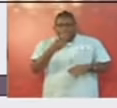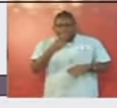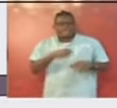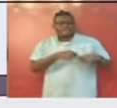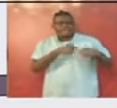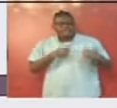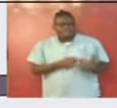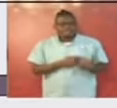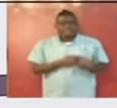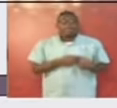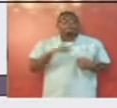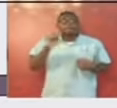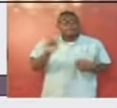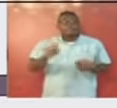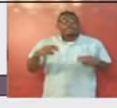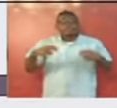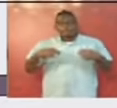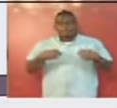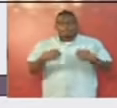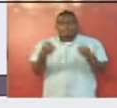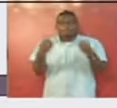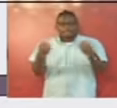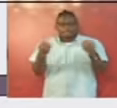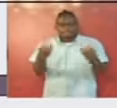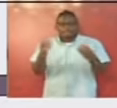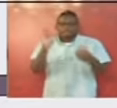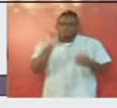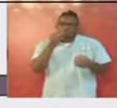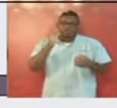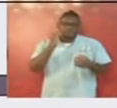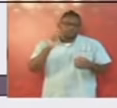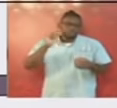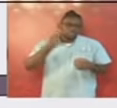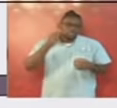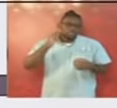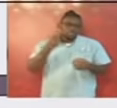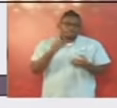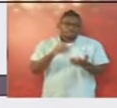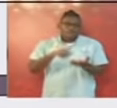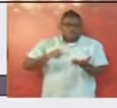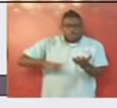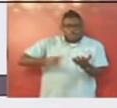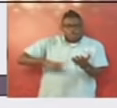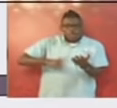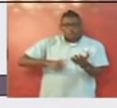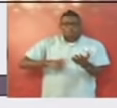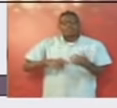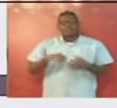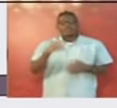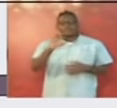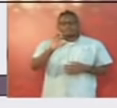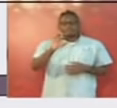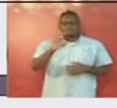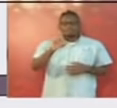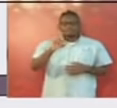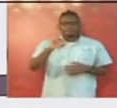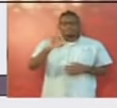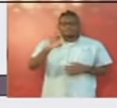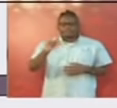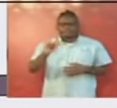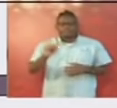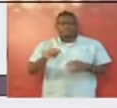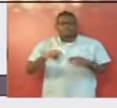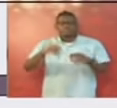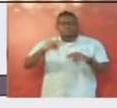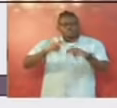Your meals rich in fruits, vegetables, peas and beans, low fat and low salt, and fish. And avoidance of a